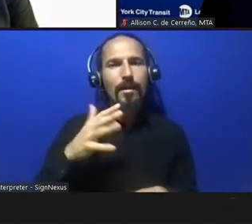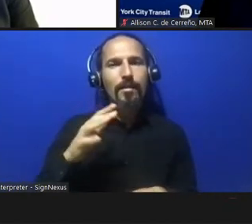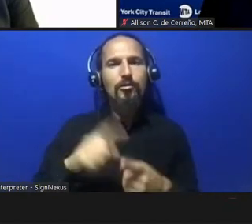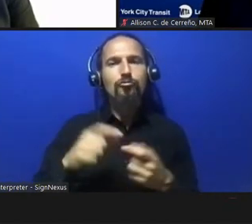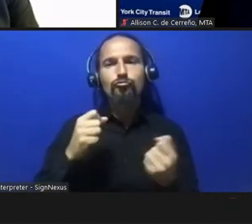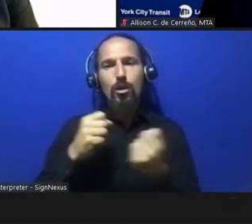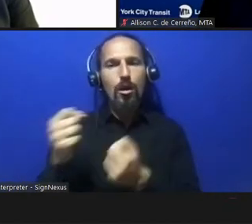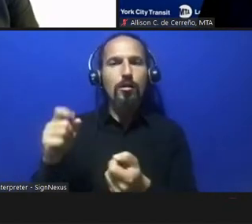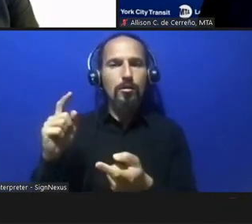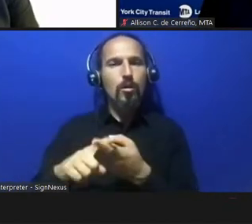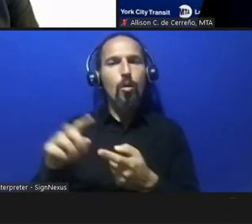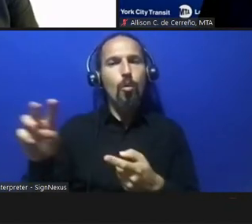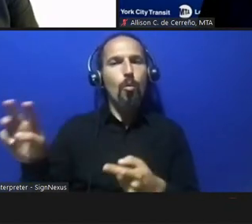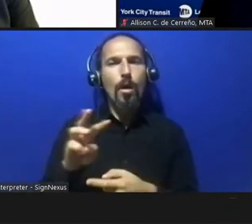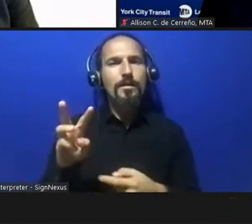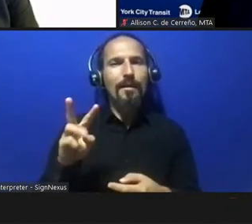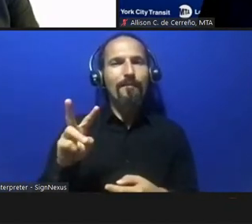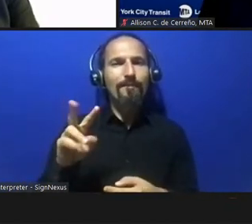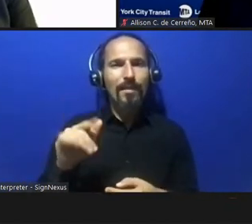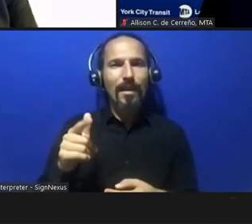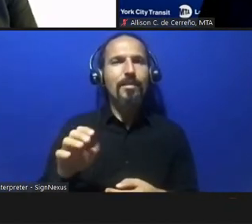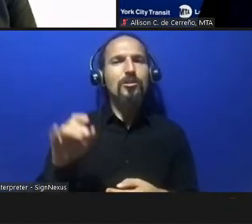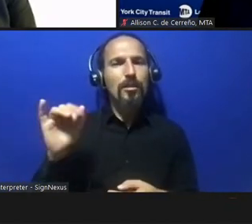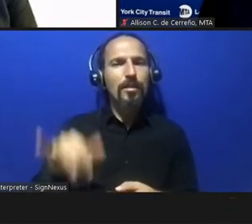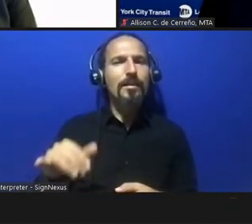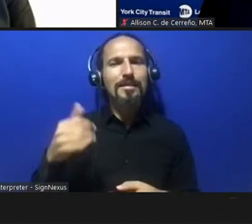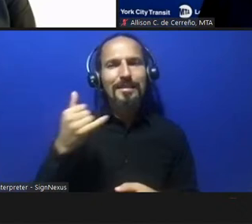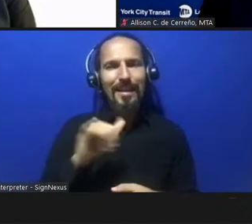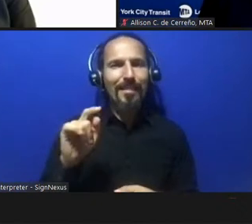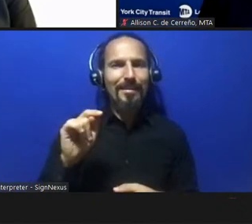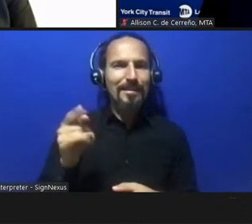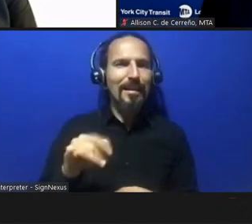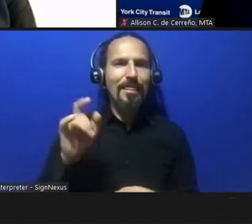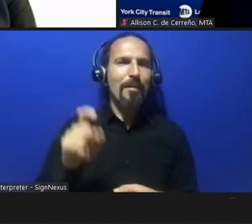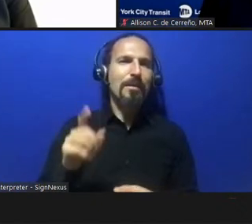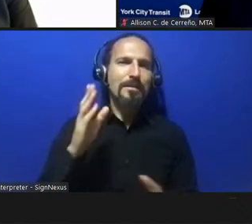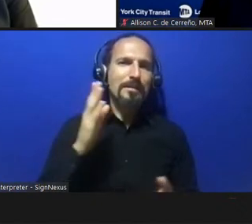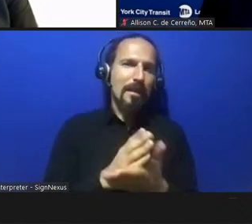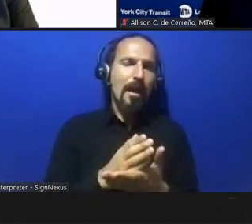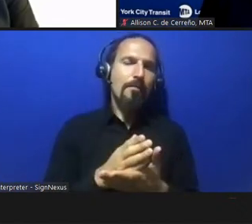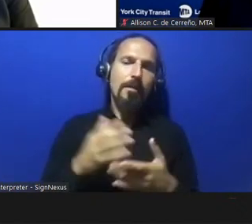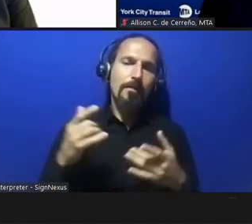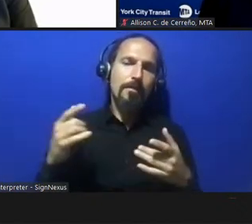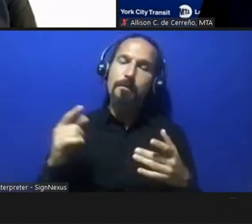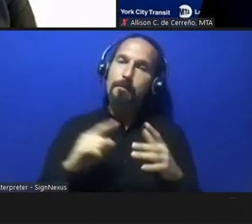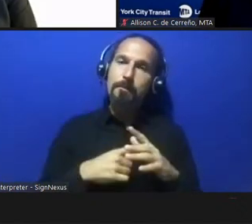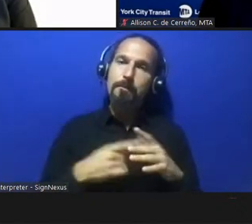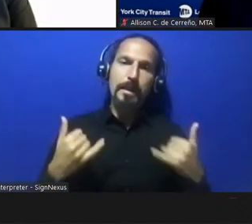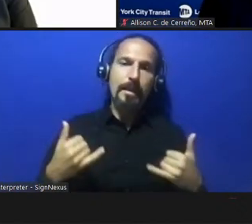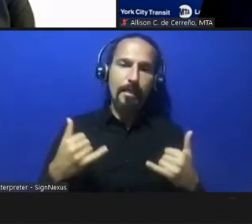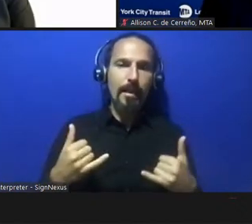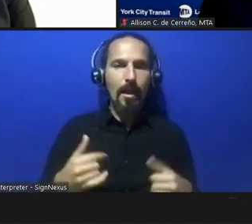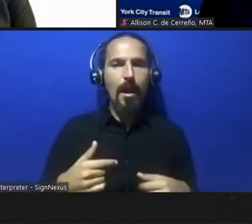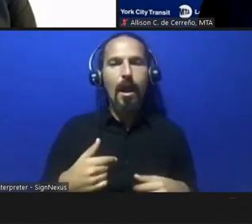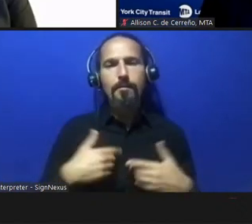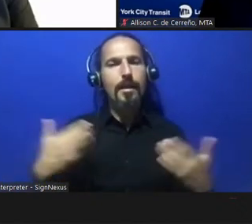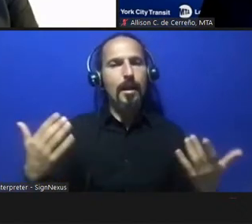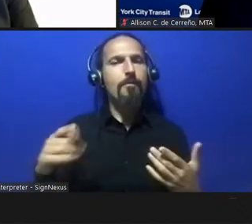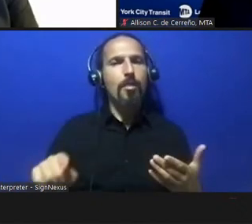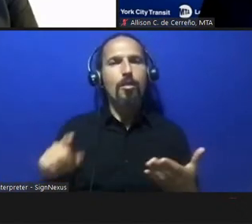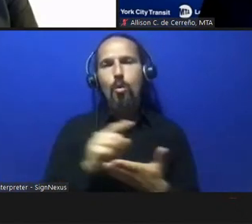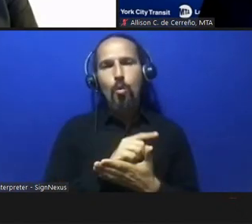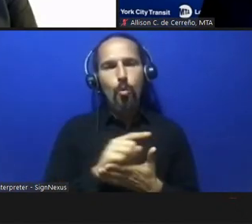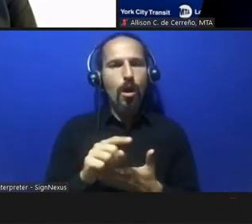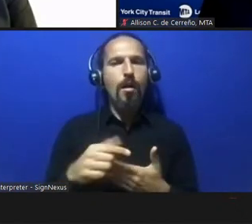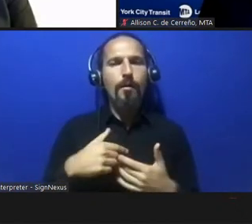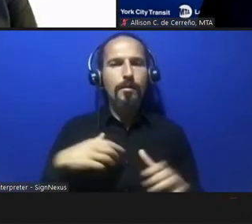somebody down to the west village that should be a yellow taxi job that's got to stop immediately uh i got you're gonna i'm gonna be here all week all week